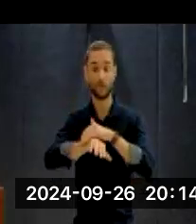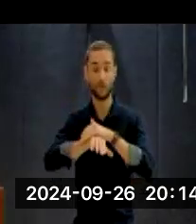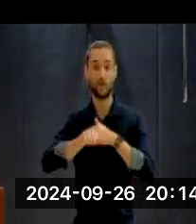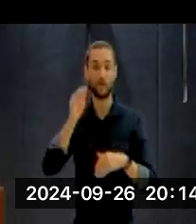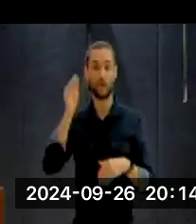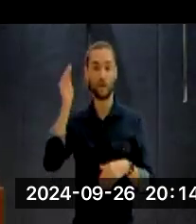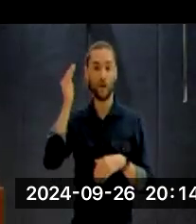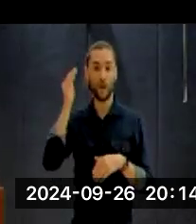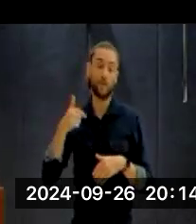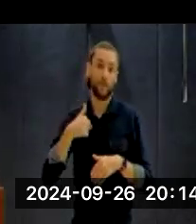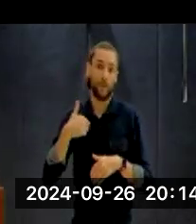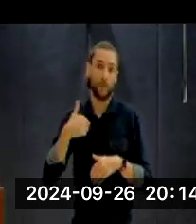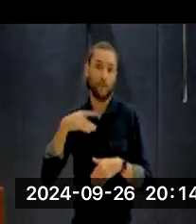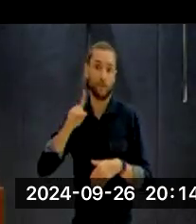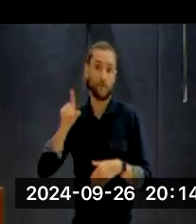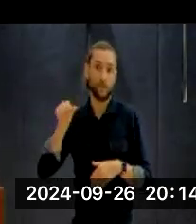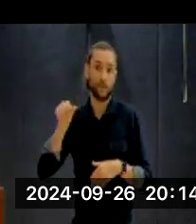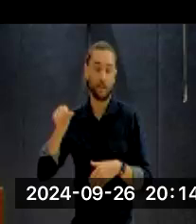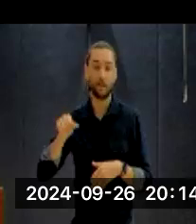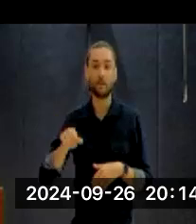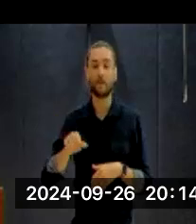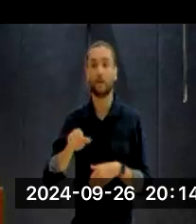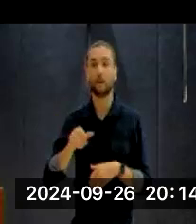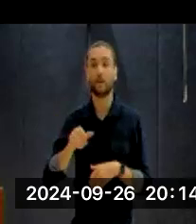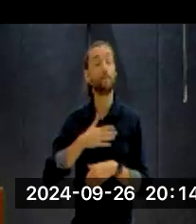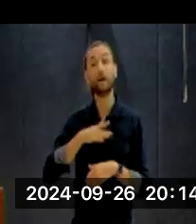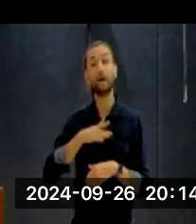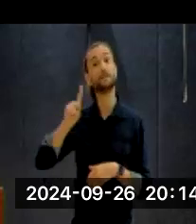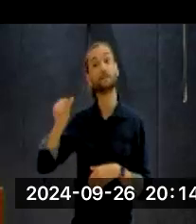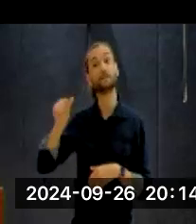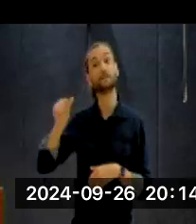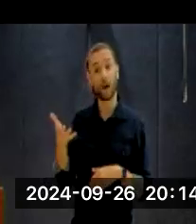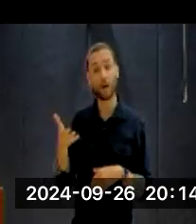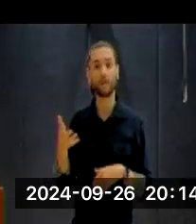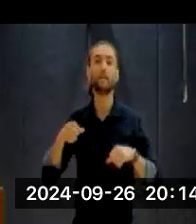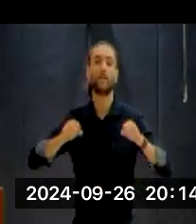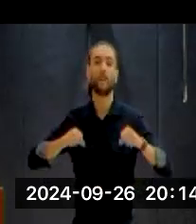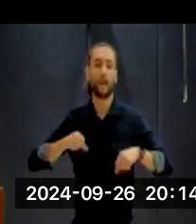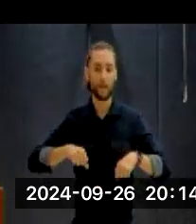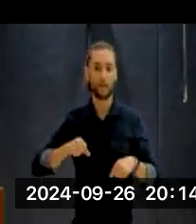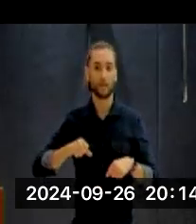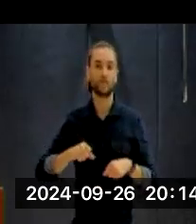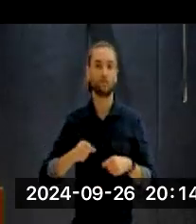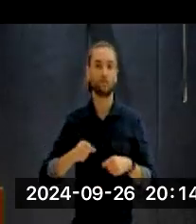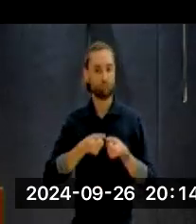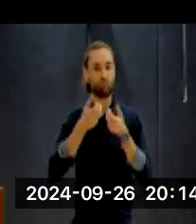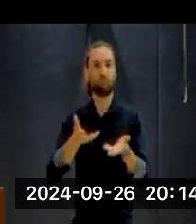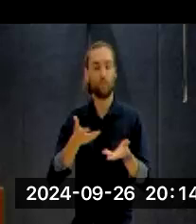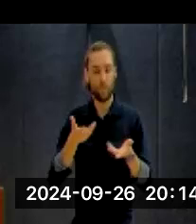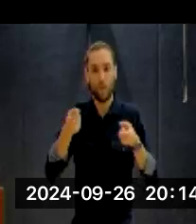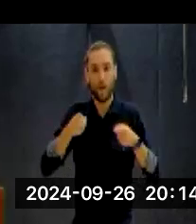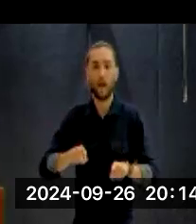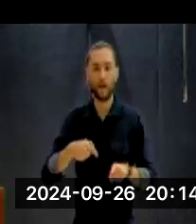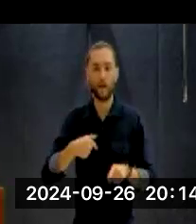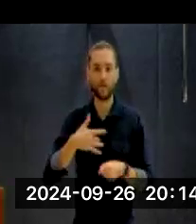I have a disability. Mine is being able to speak up for myself when I'm under stress.